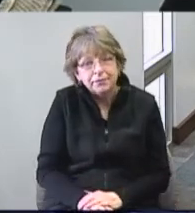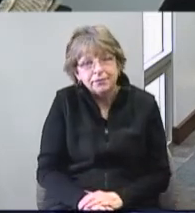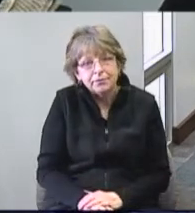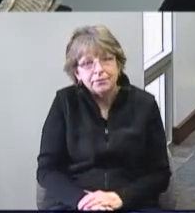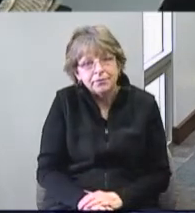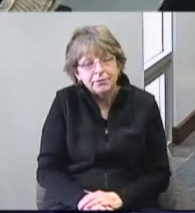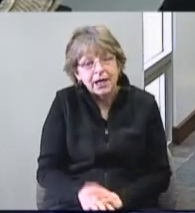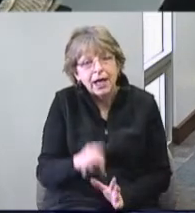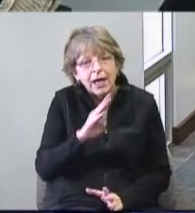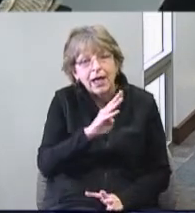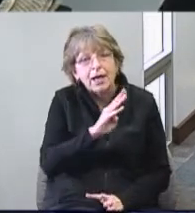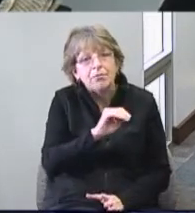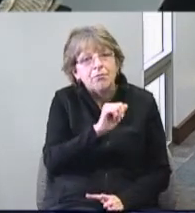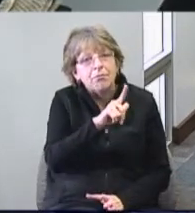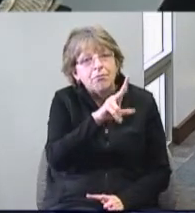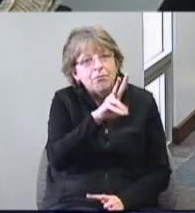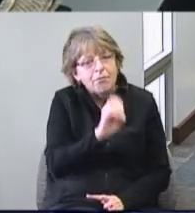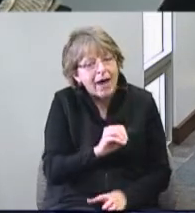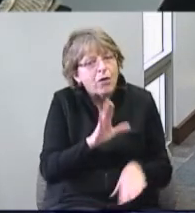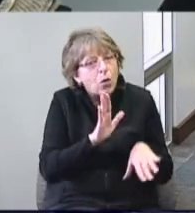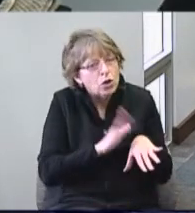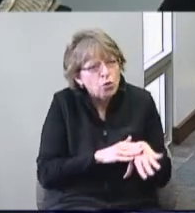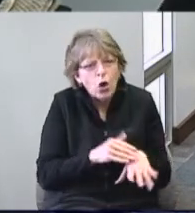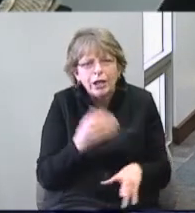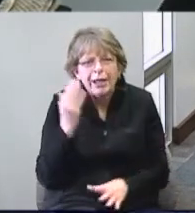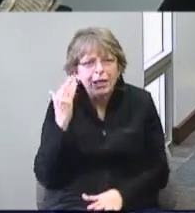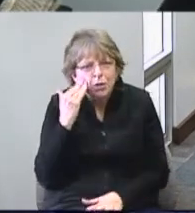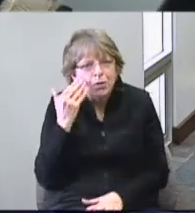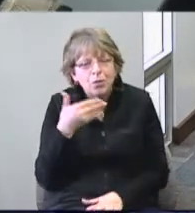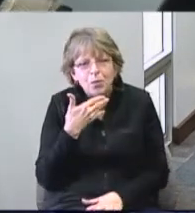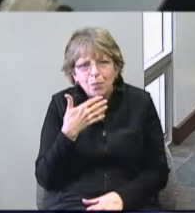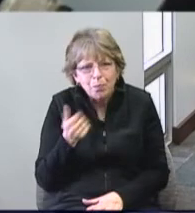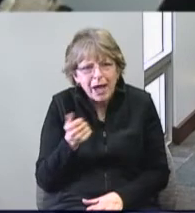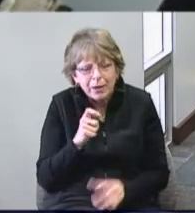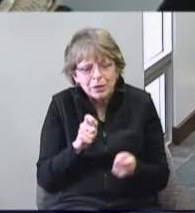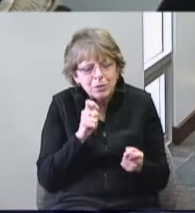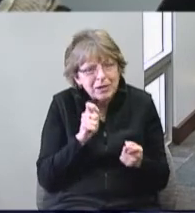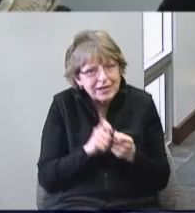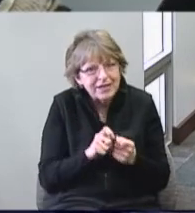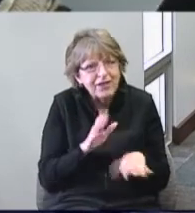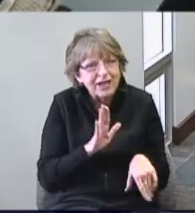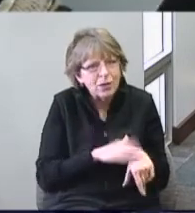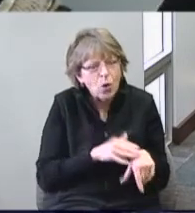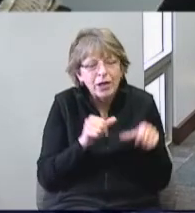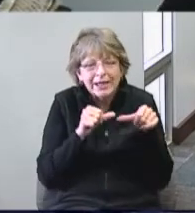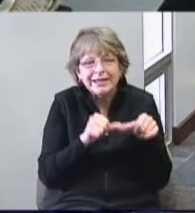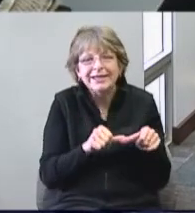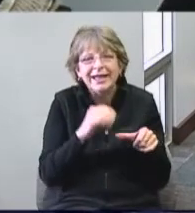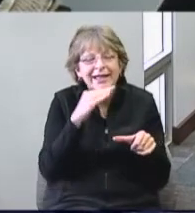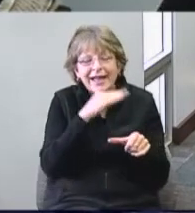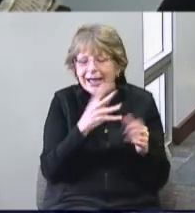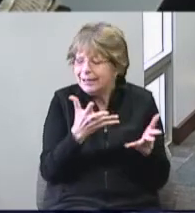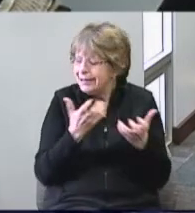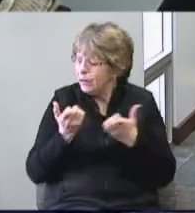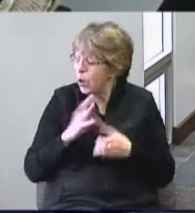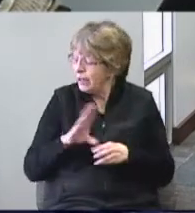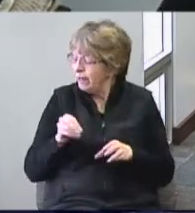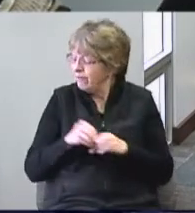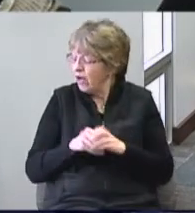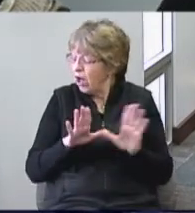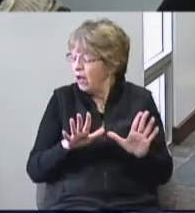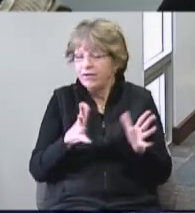He knew better. He was warned. He was specifically warned. Still lied. Because he didn't want to get involved, didn't want to get anybody in